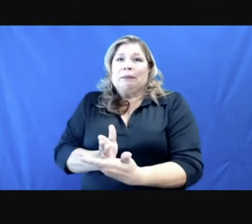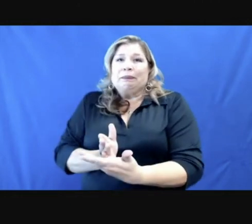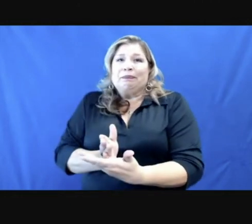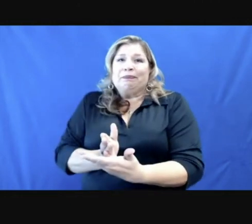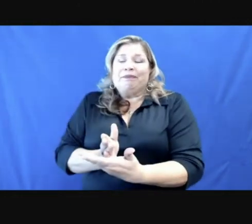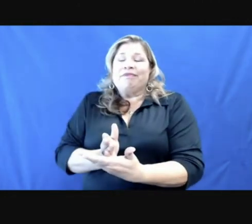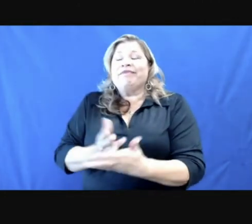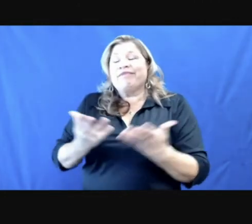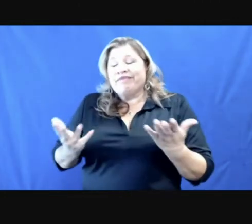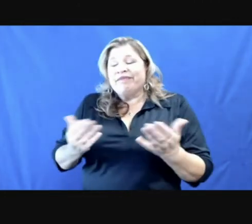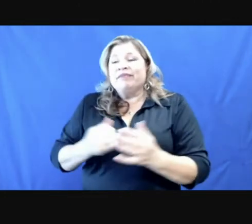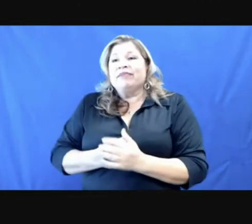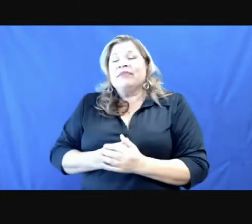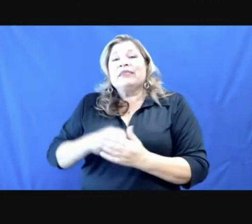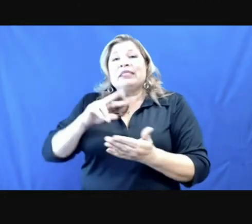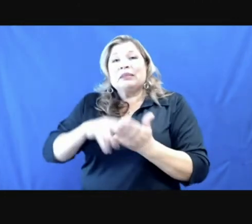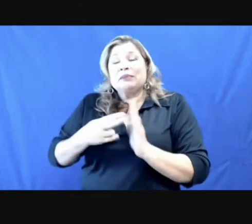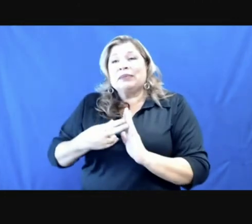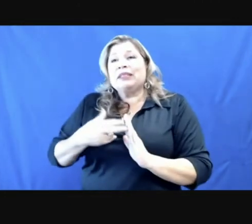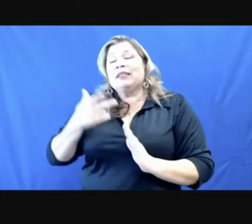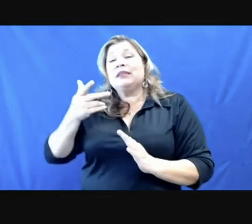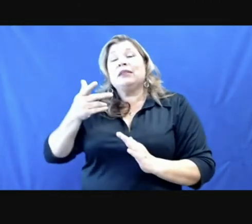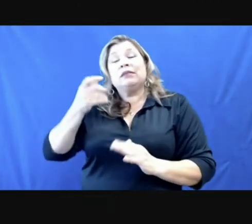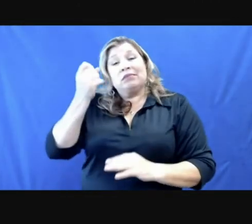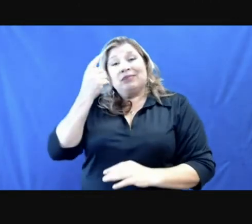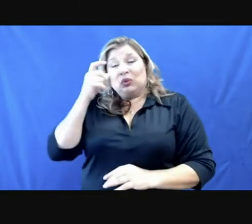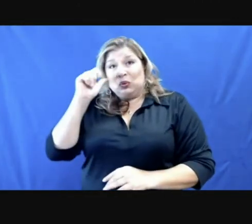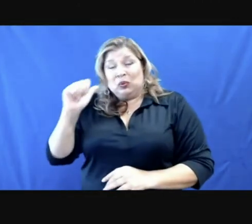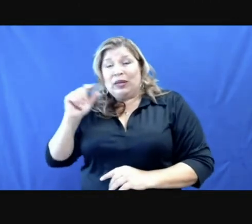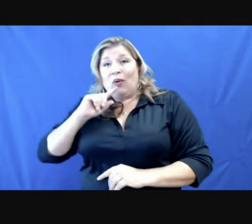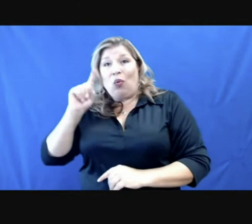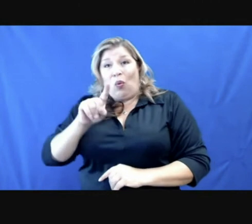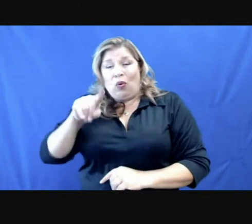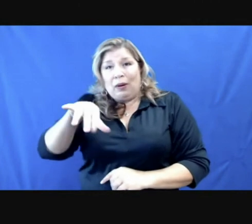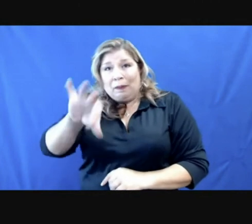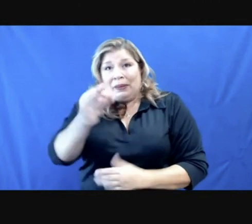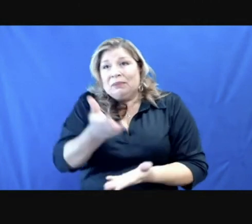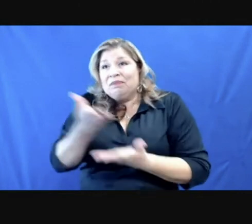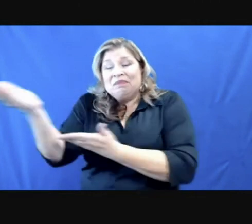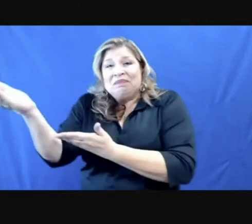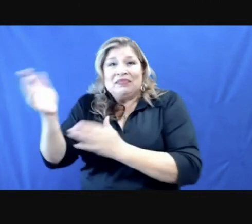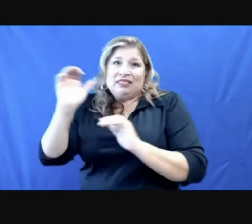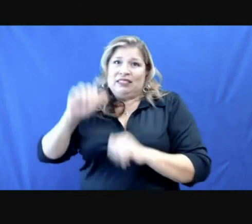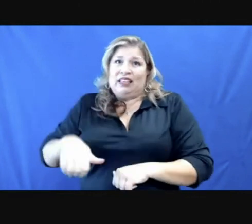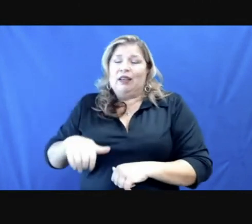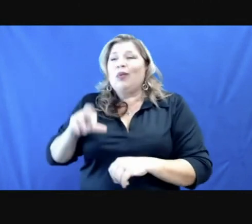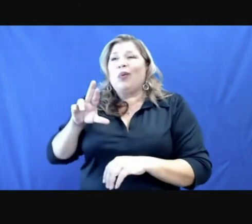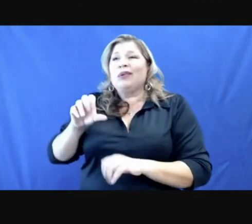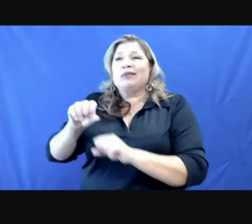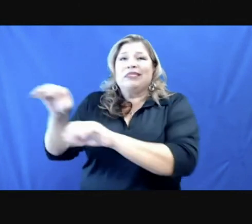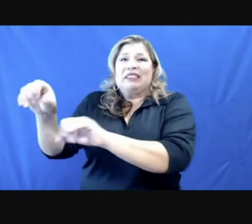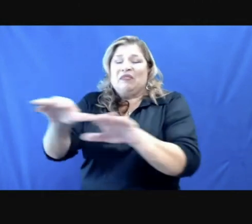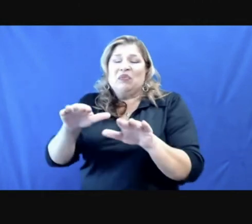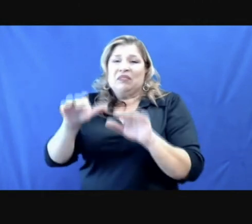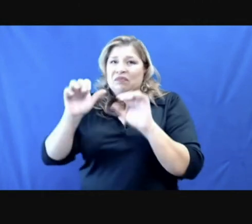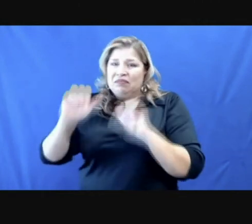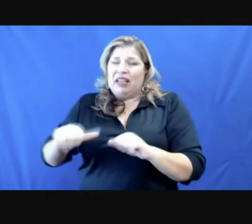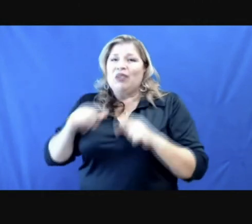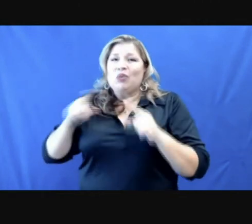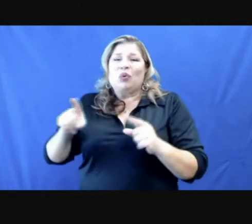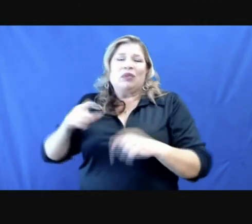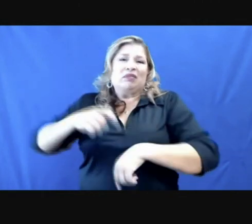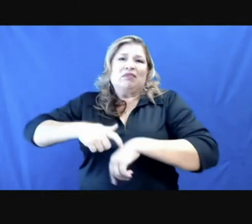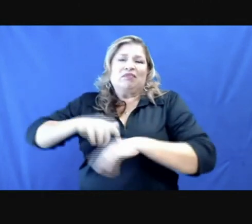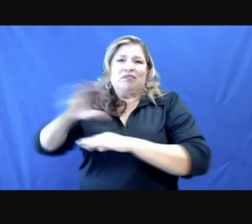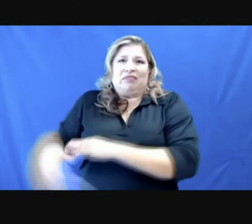That said, remember, takeout delivery still allowed during those other times. And then for